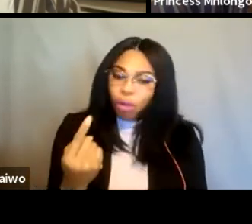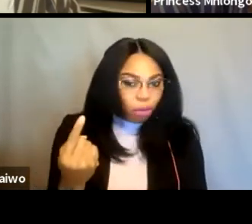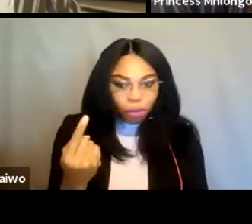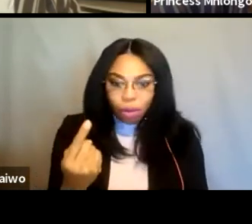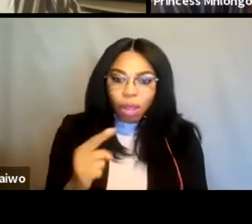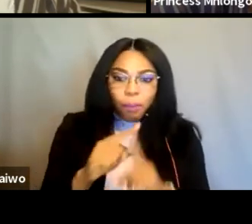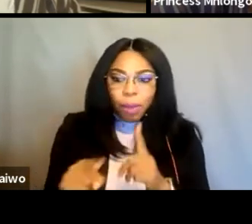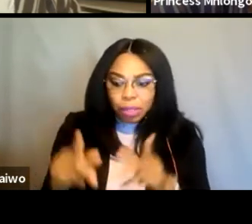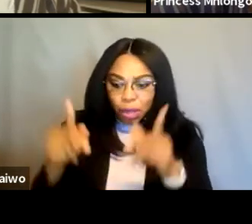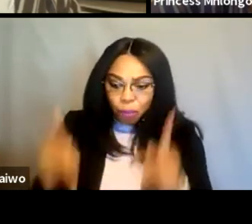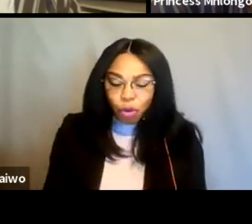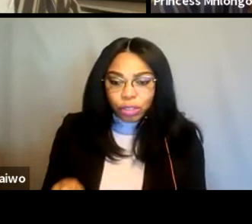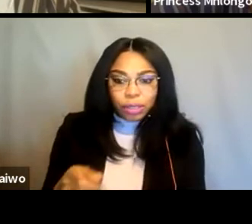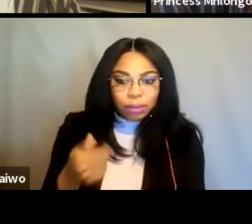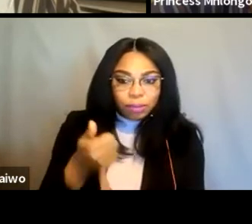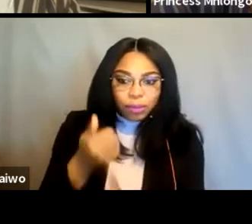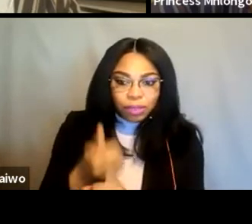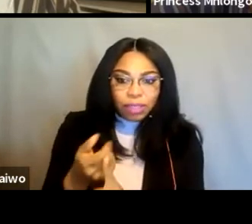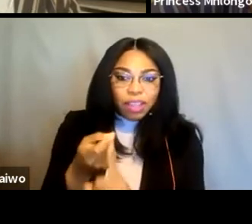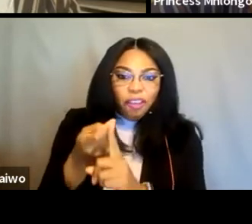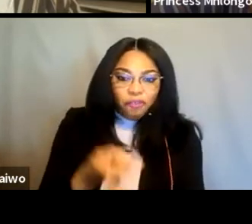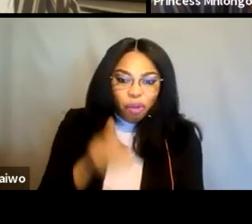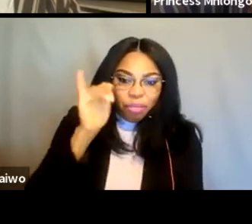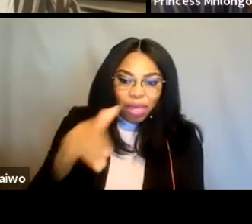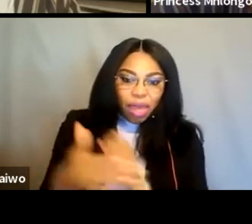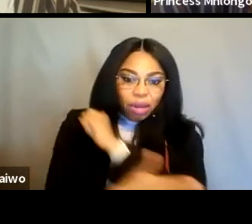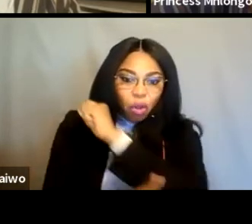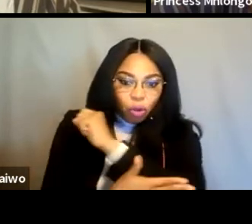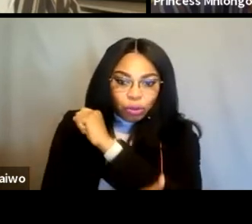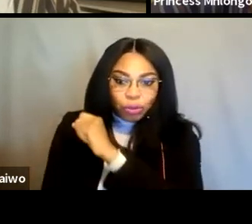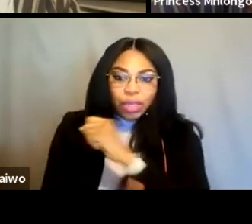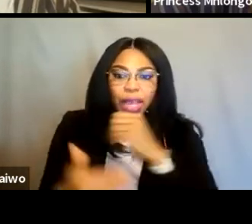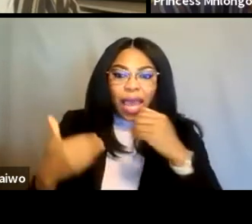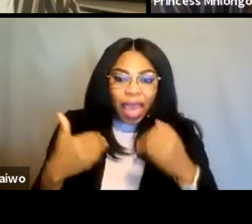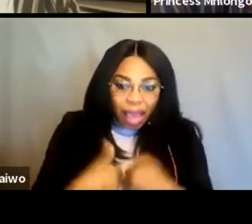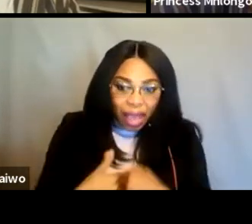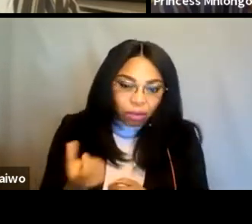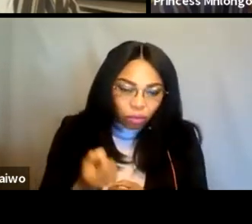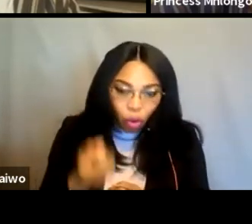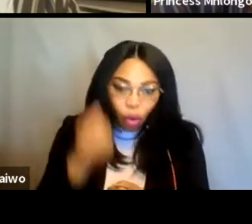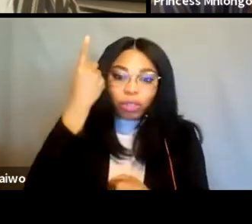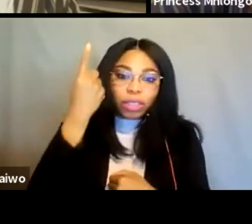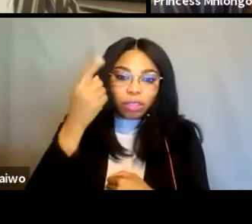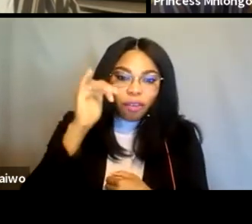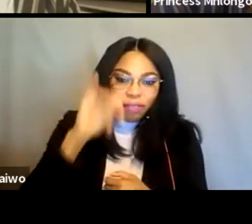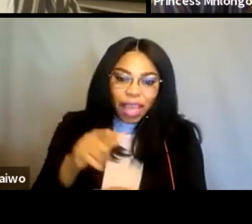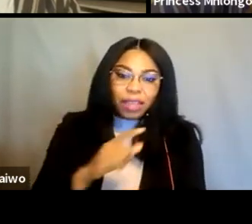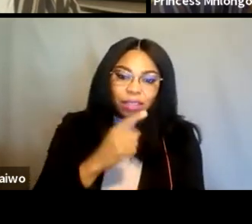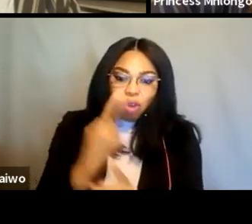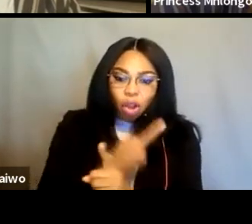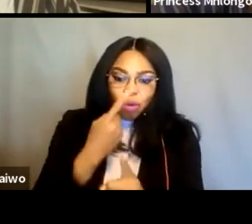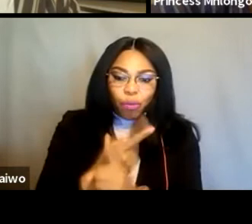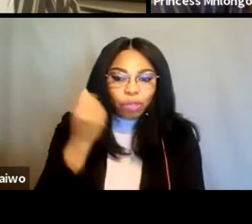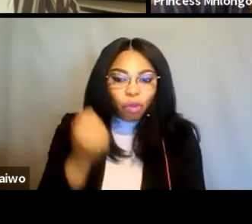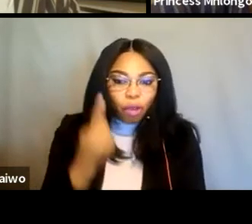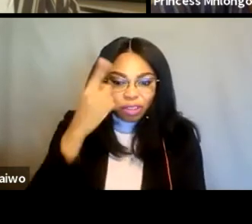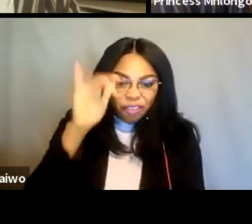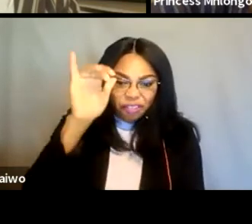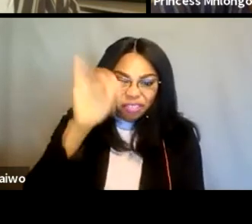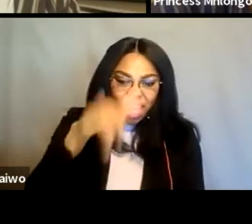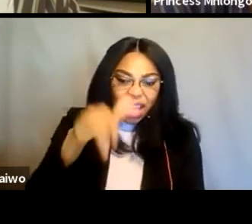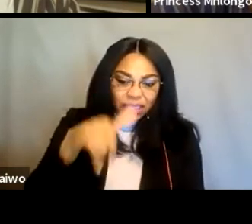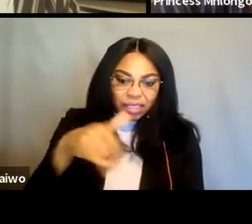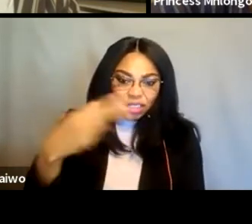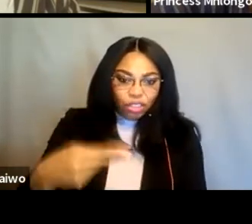about somebody that is actually from that country that has understanding of the accurate understanding of that, of